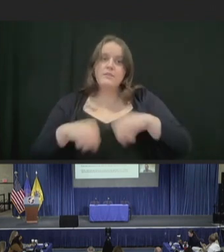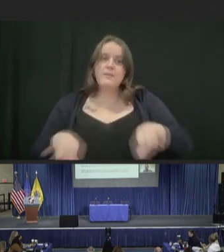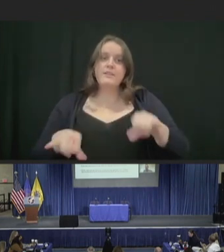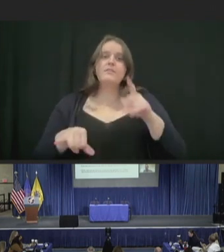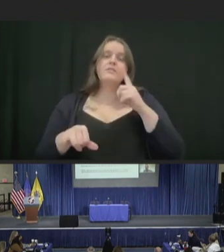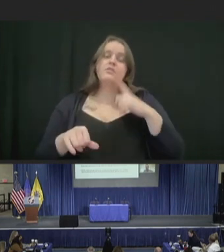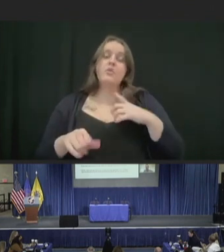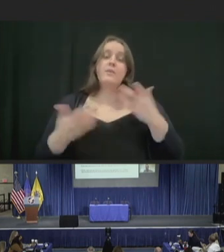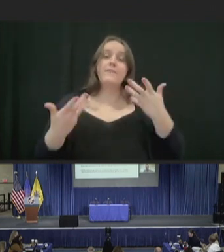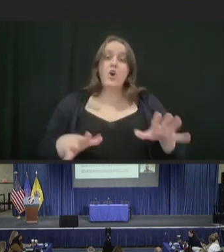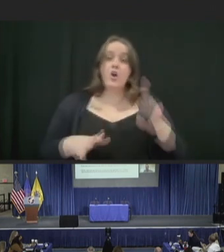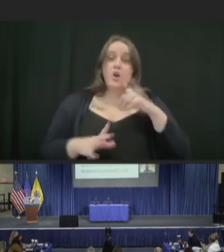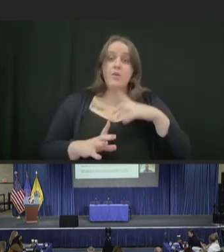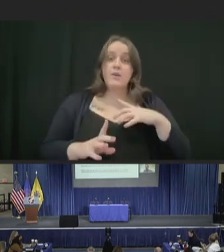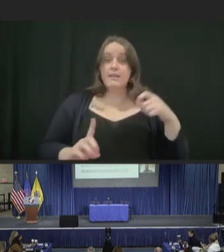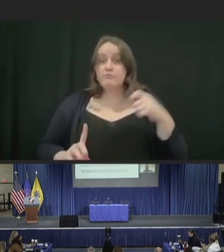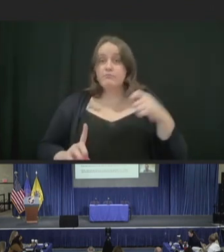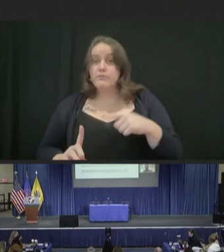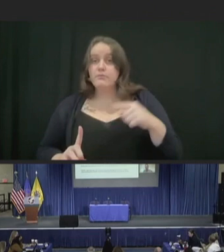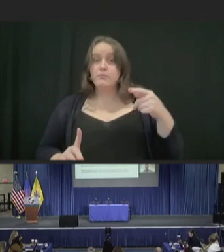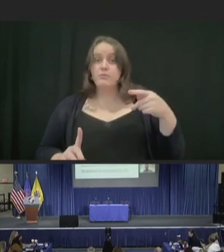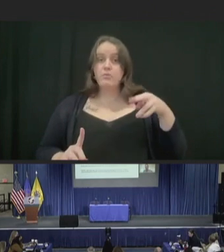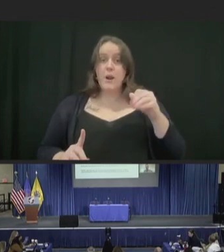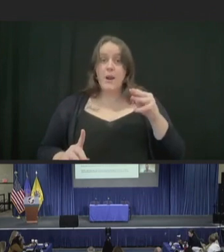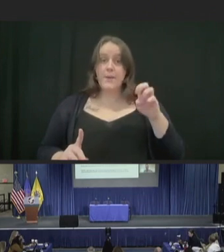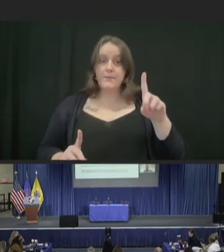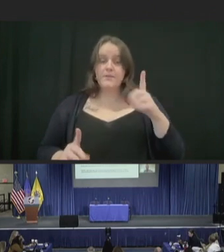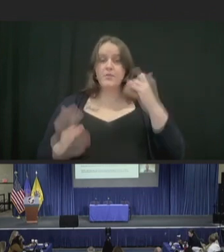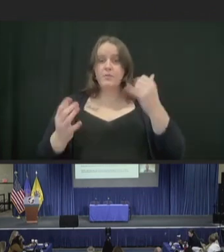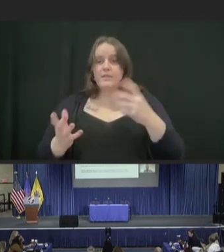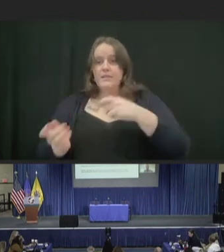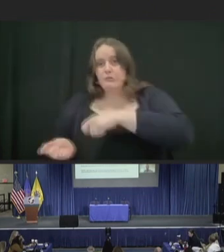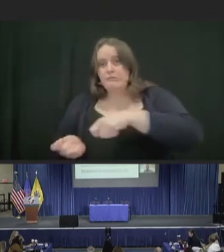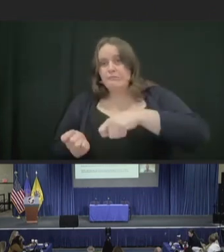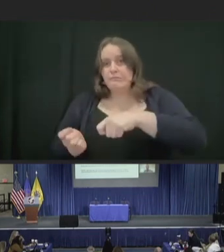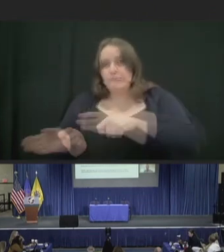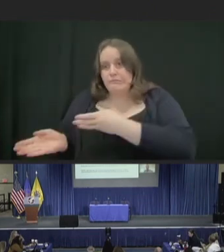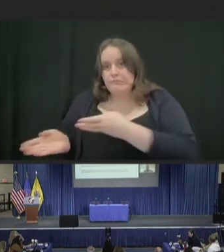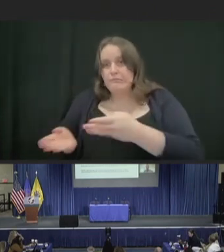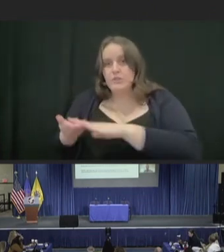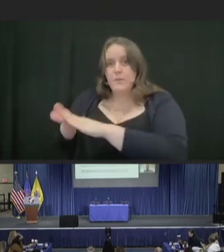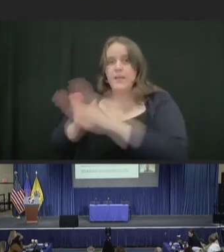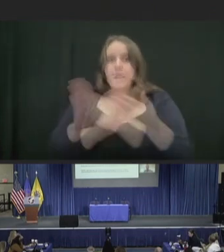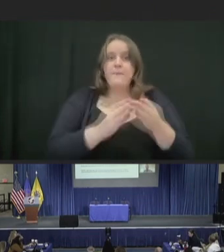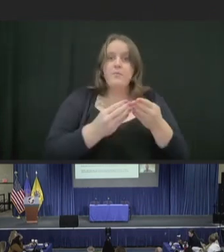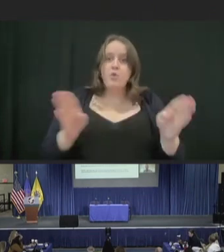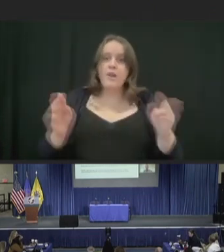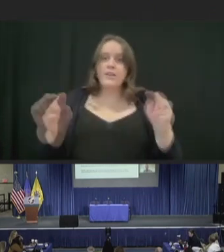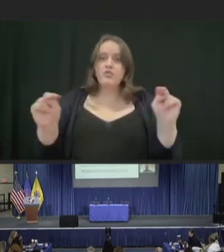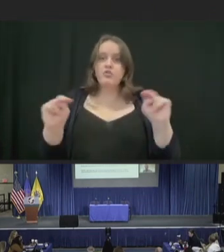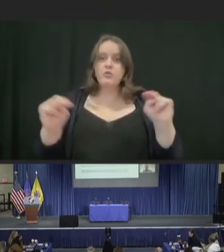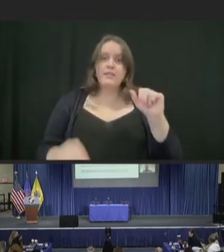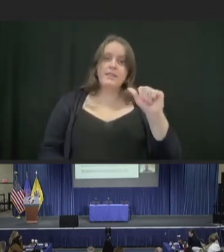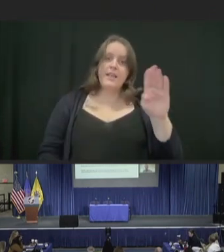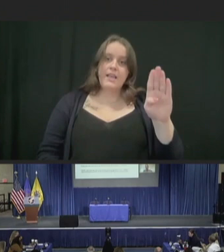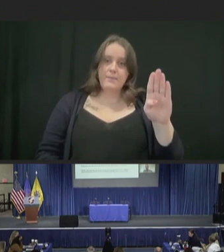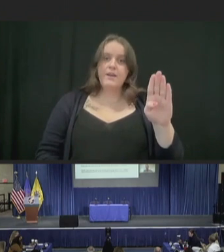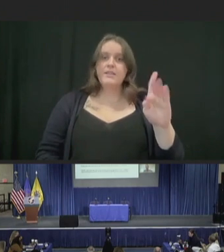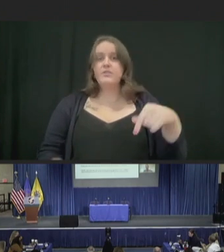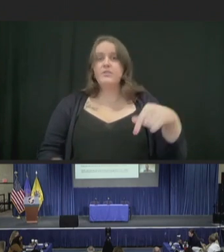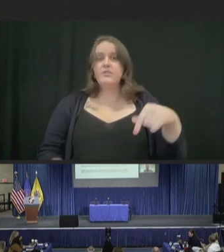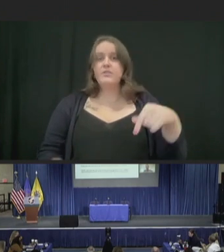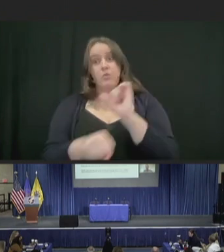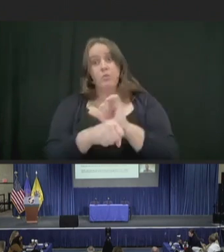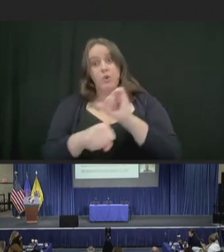need to walk them along to become broadly neutralizing antibodies. And we're currently been working on that for quite a while in non-human primates. So we think we're